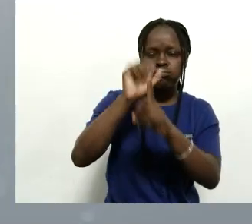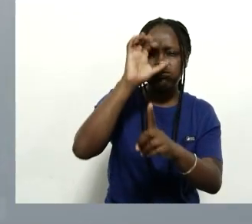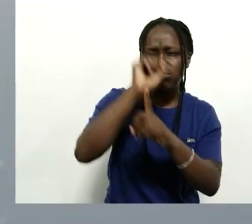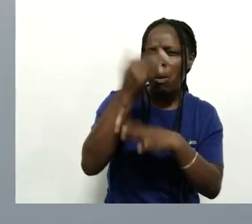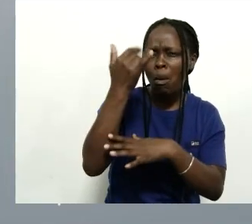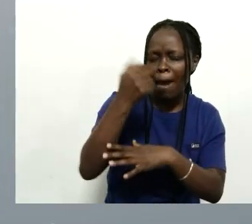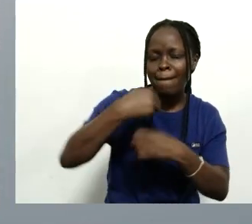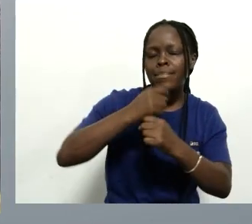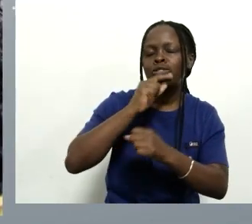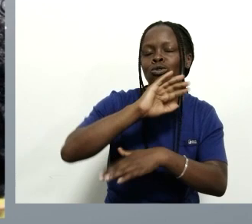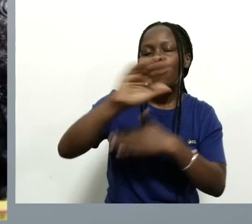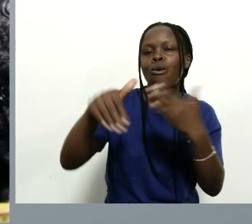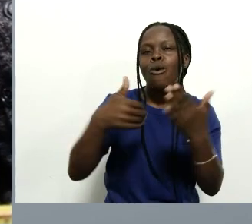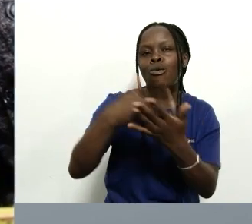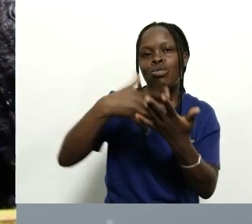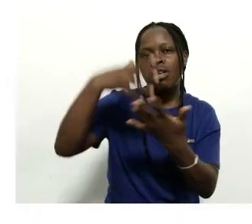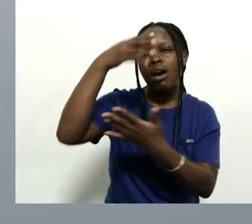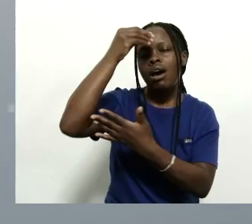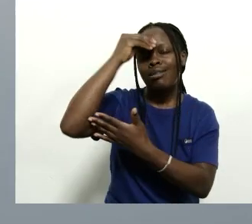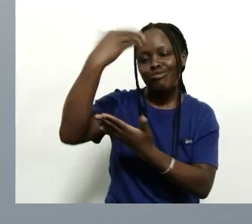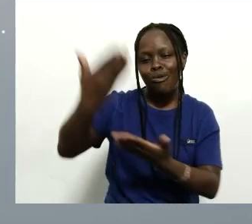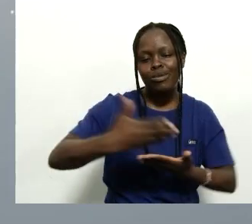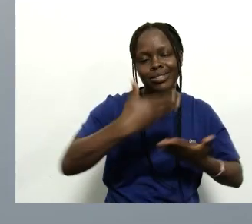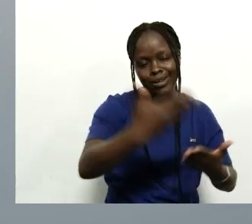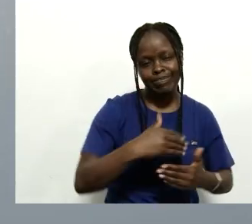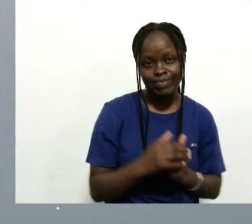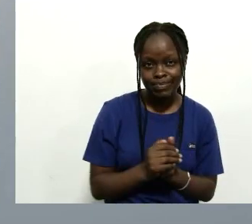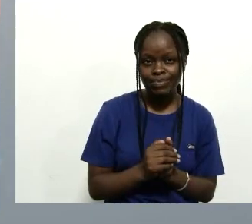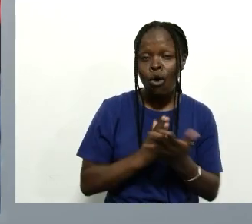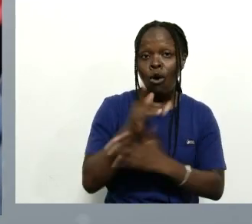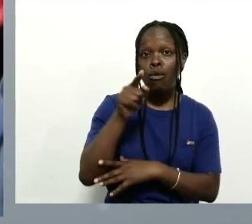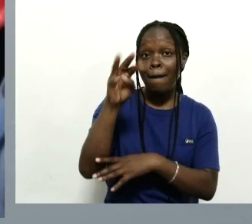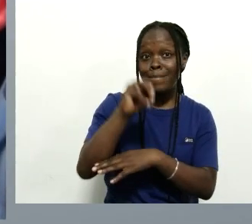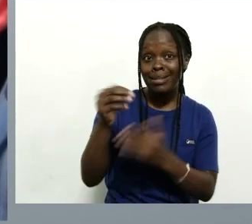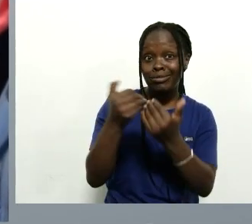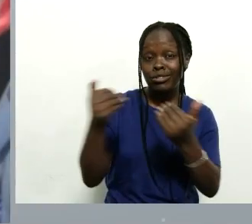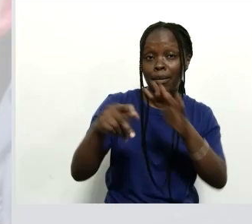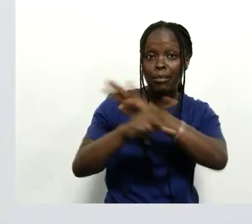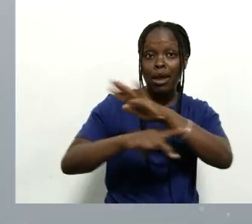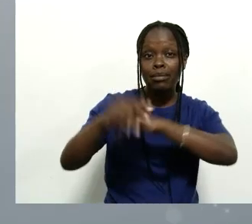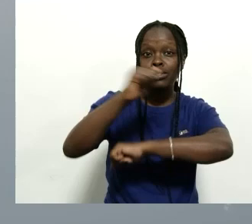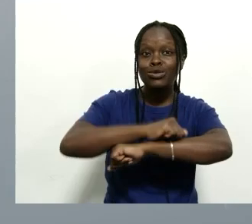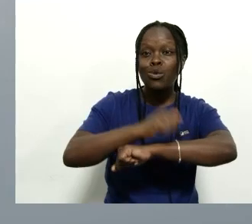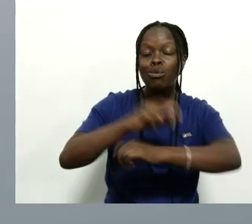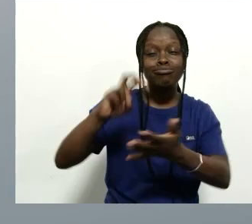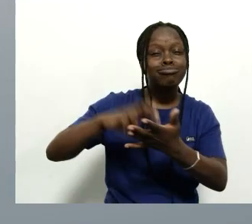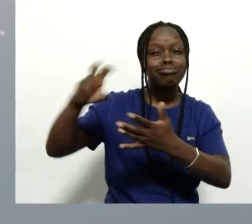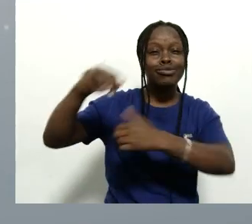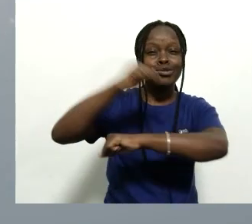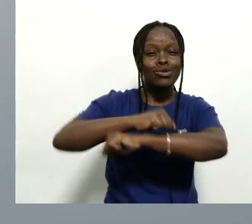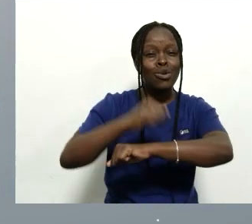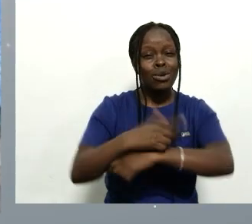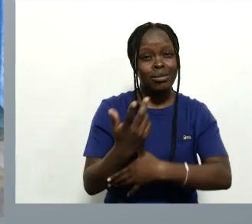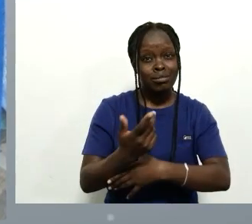learning environment that can be in person or virtual. Over 1 million children of primary school age were out of school in Kenya, according to an out-of-school